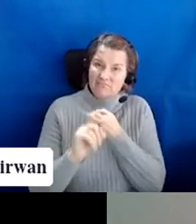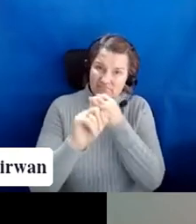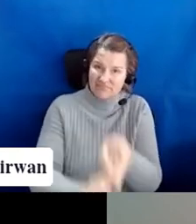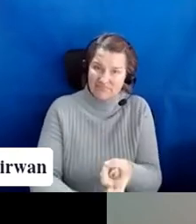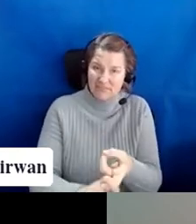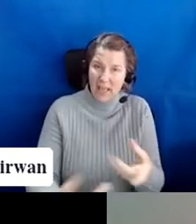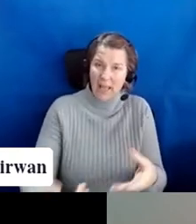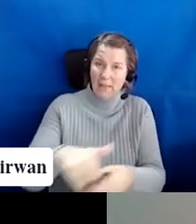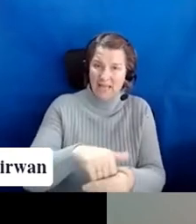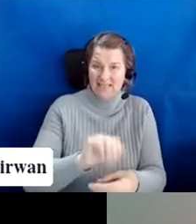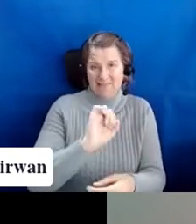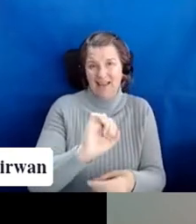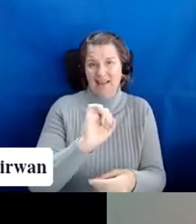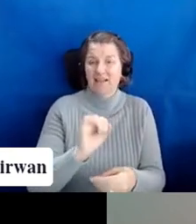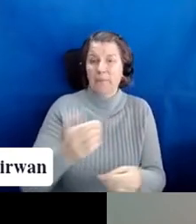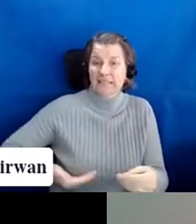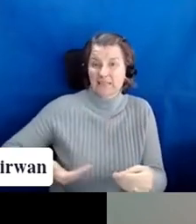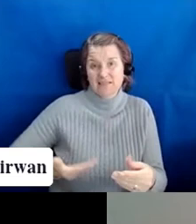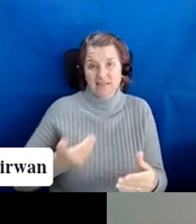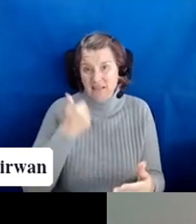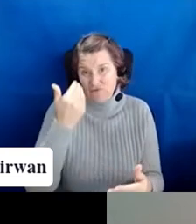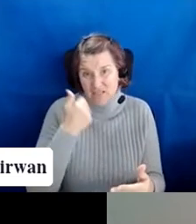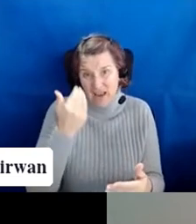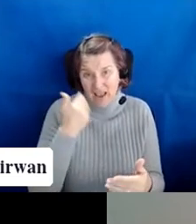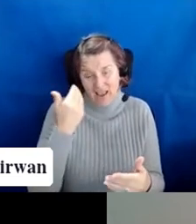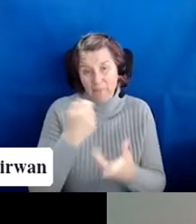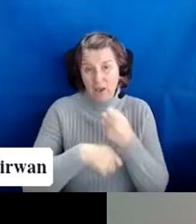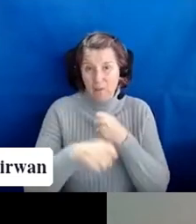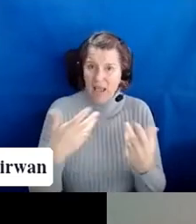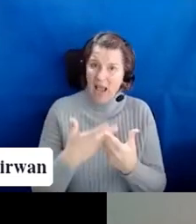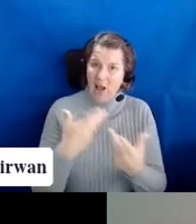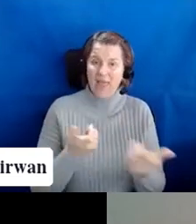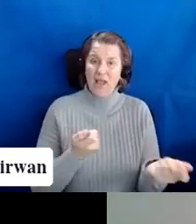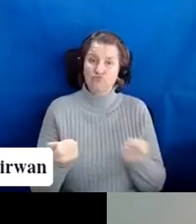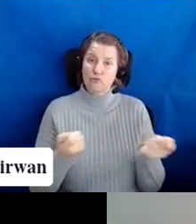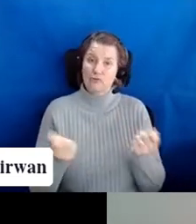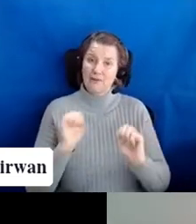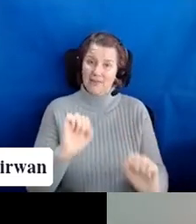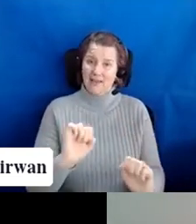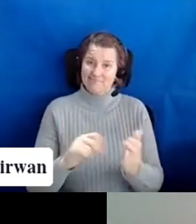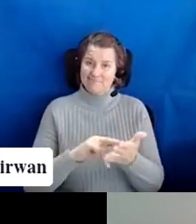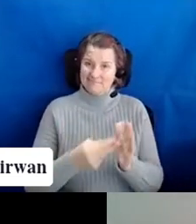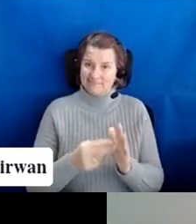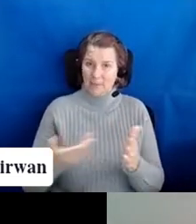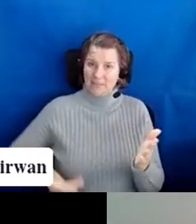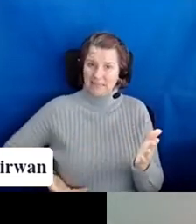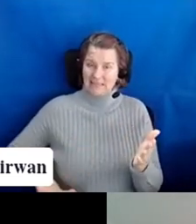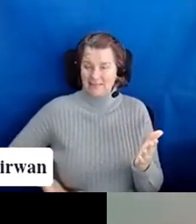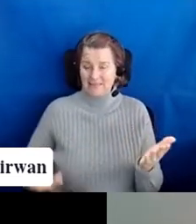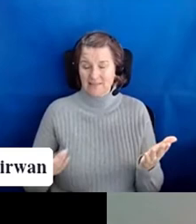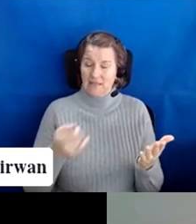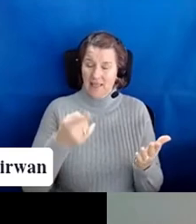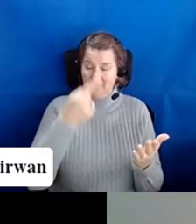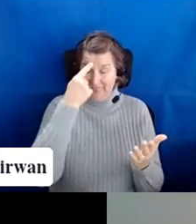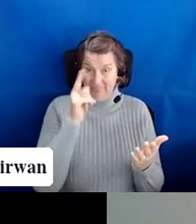do as their day to day. It becomes embedded in how they run their organization. And so I think that's the